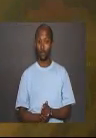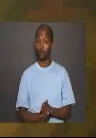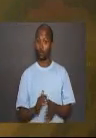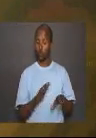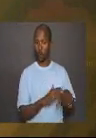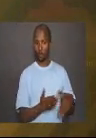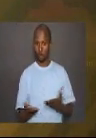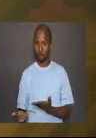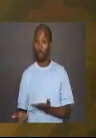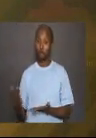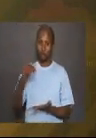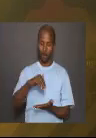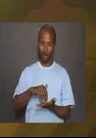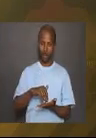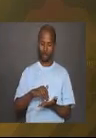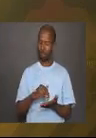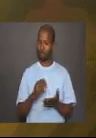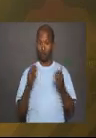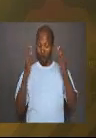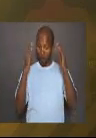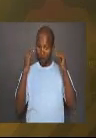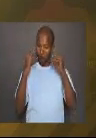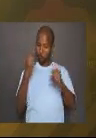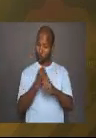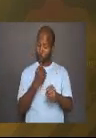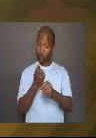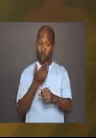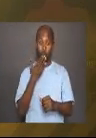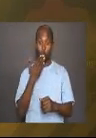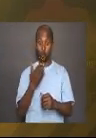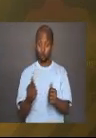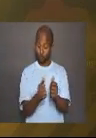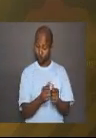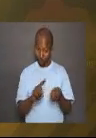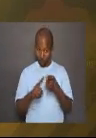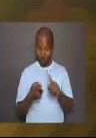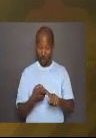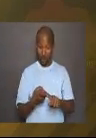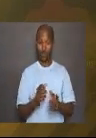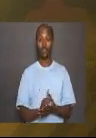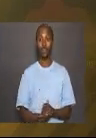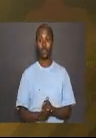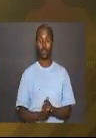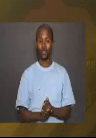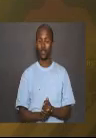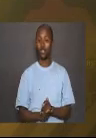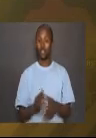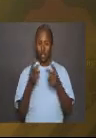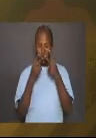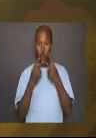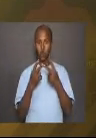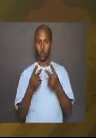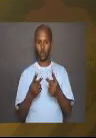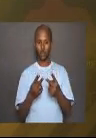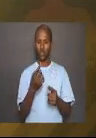Welcome back. I hope that you worked well with your partner. Let us look